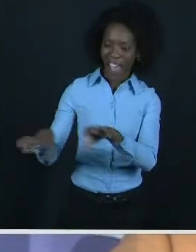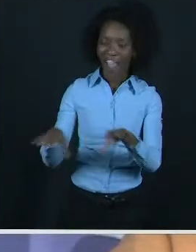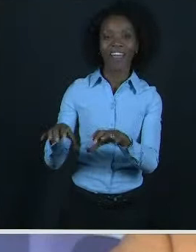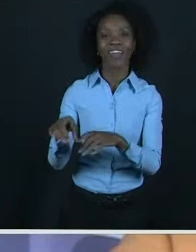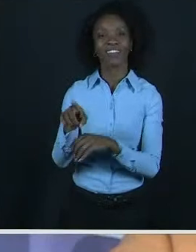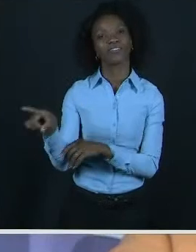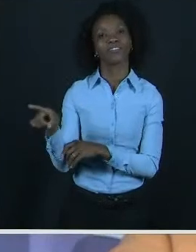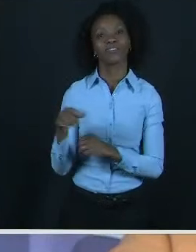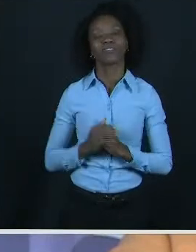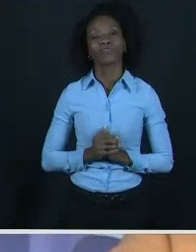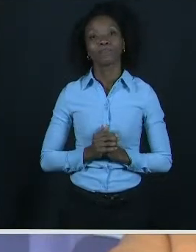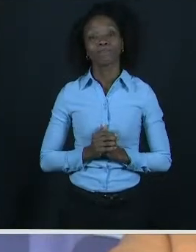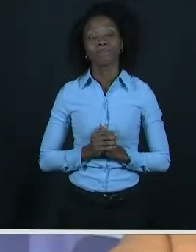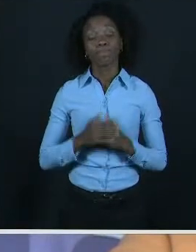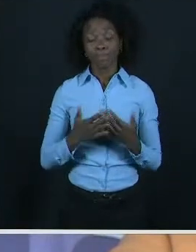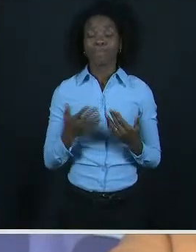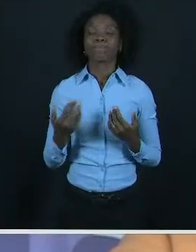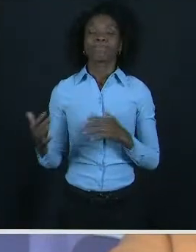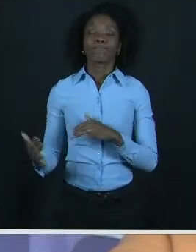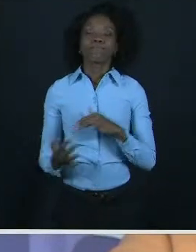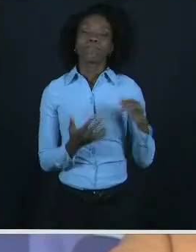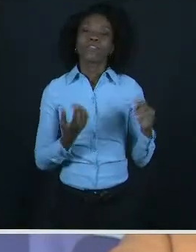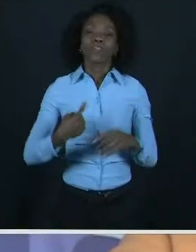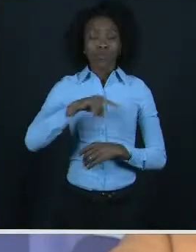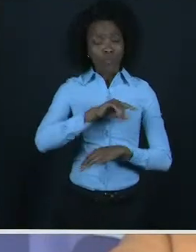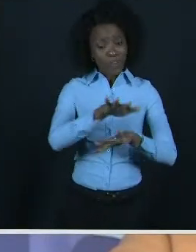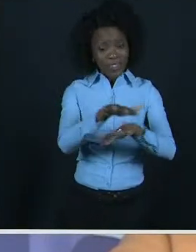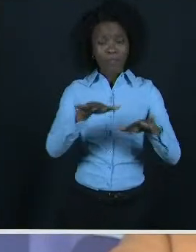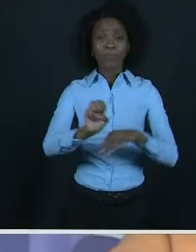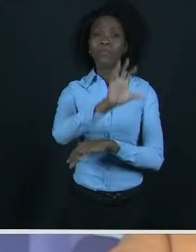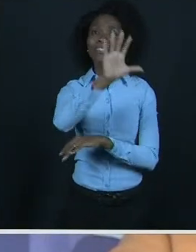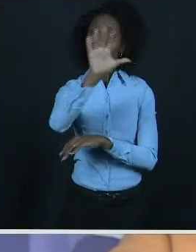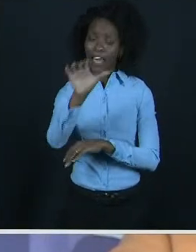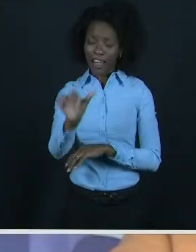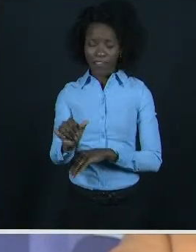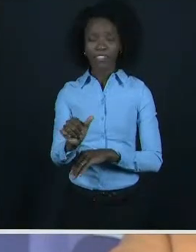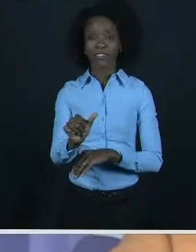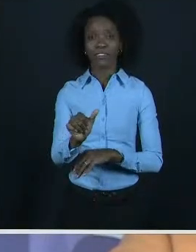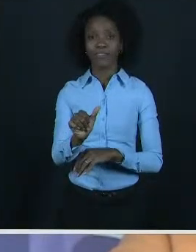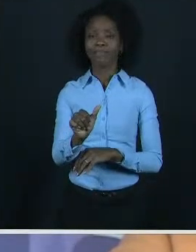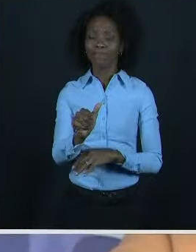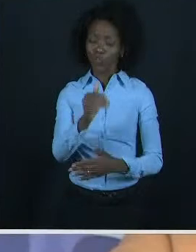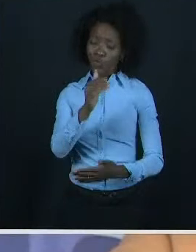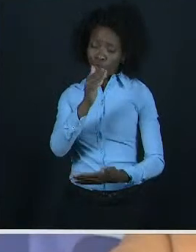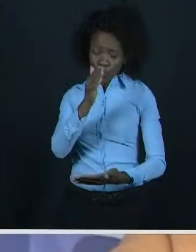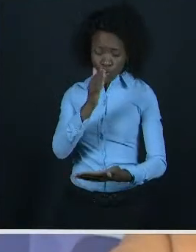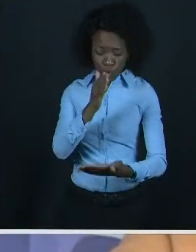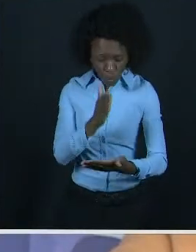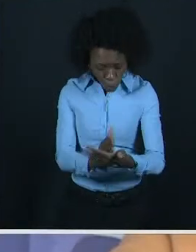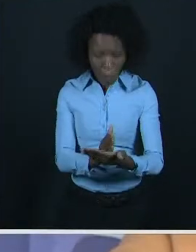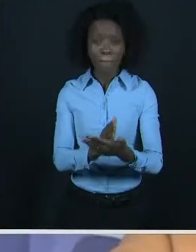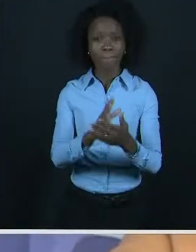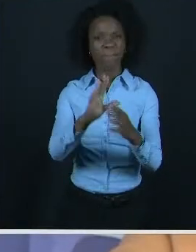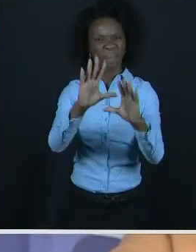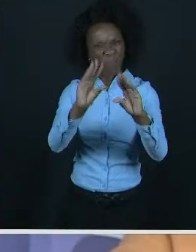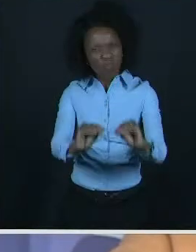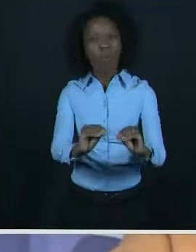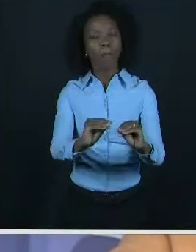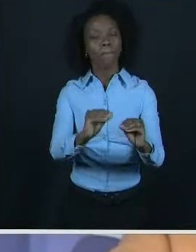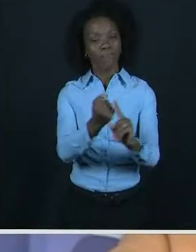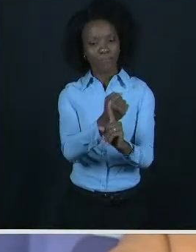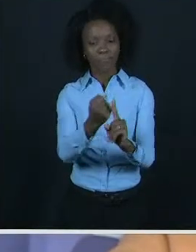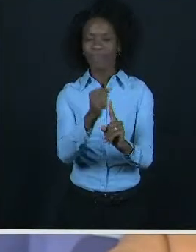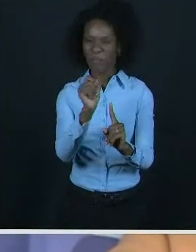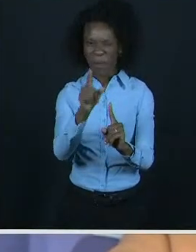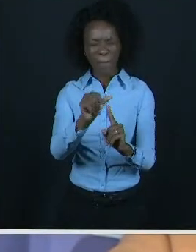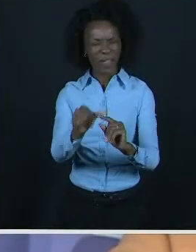As a society, ending violence against women and children cannot be anything but our foremost priority.